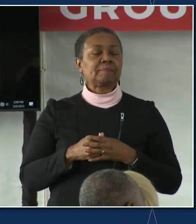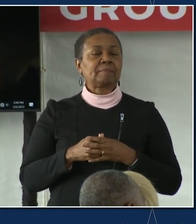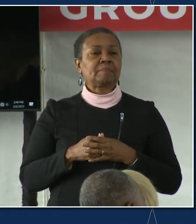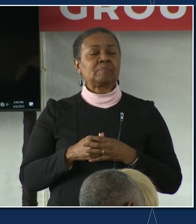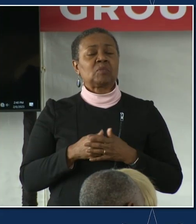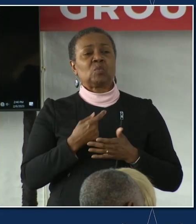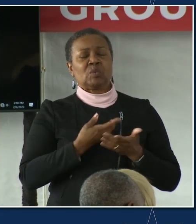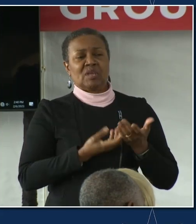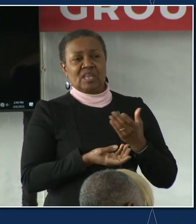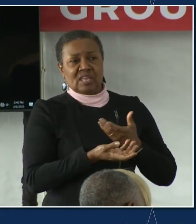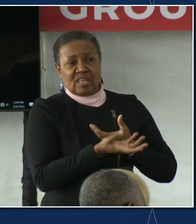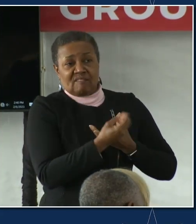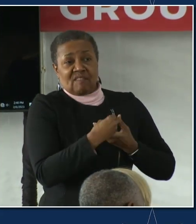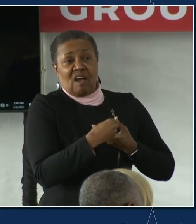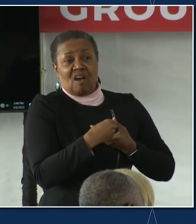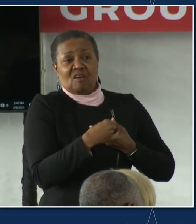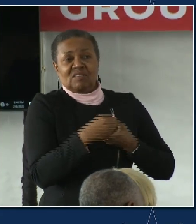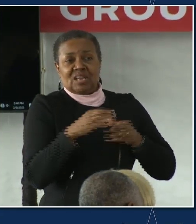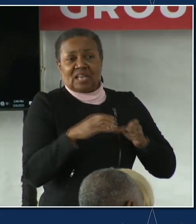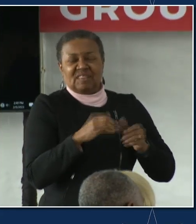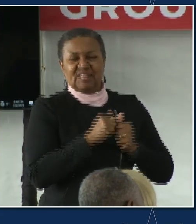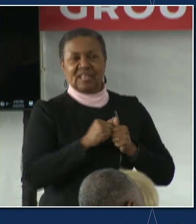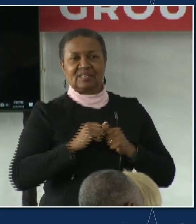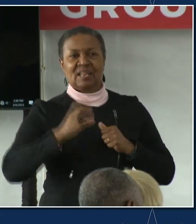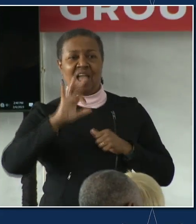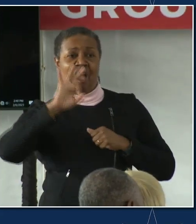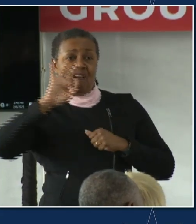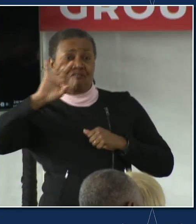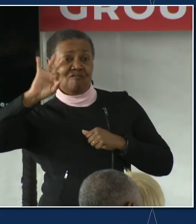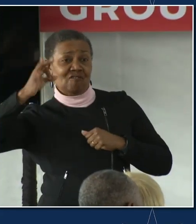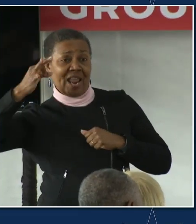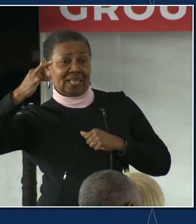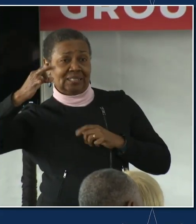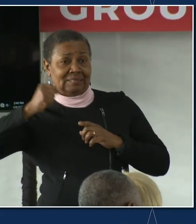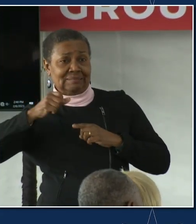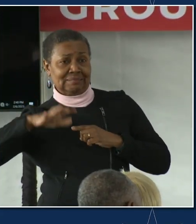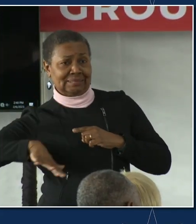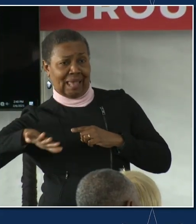engaging in activity in the south of France. I'll put it like that.